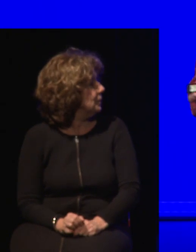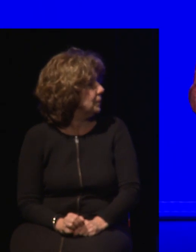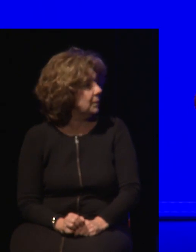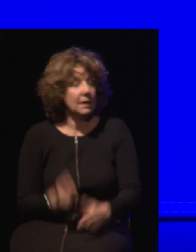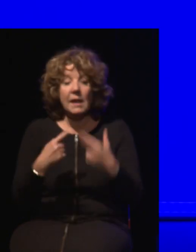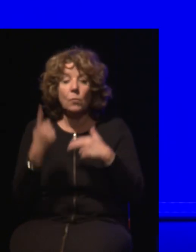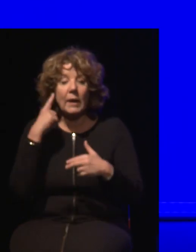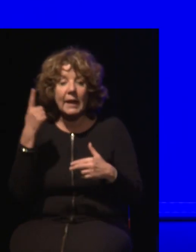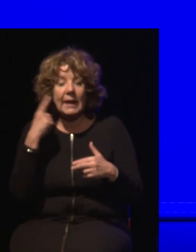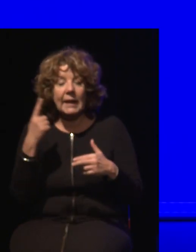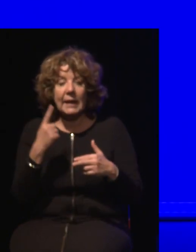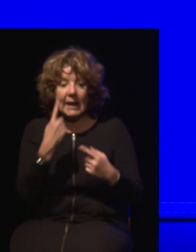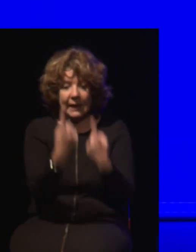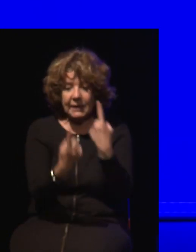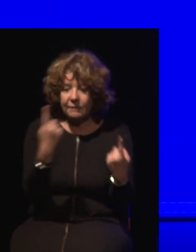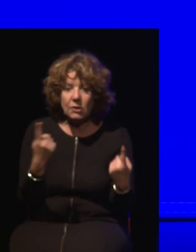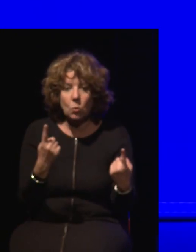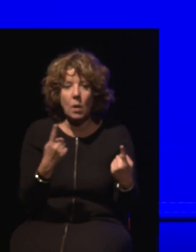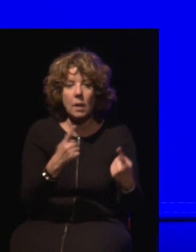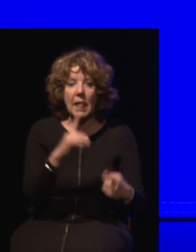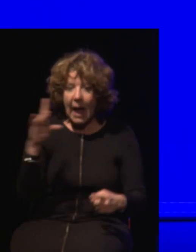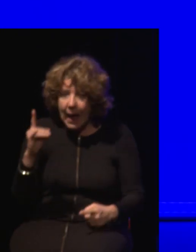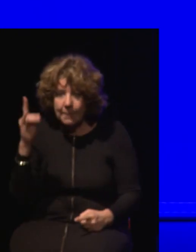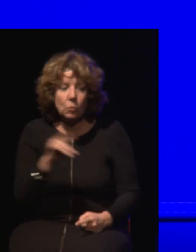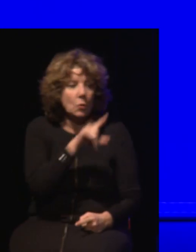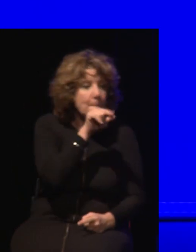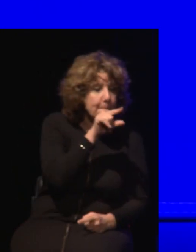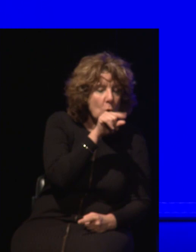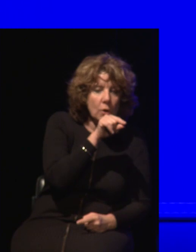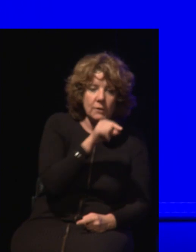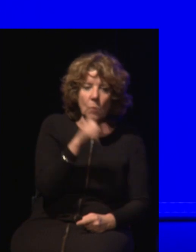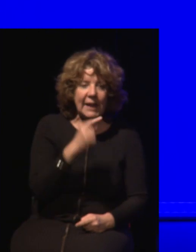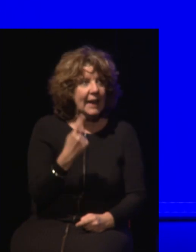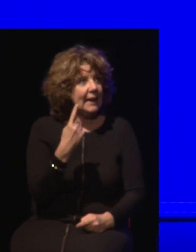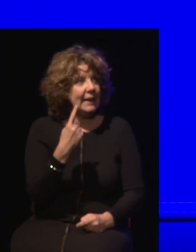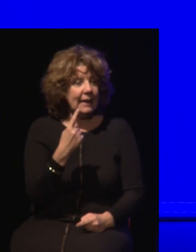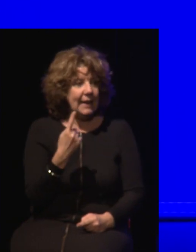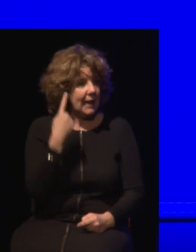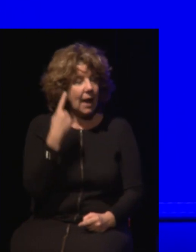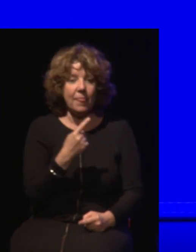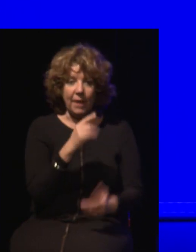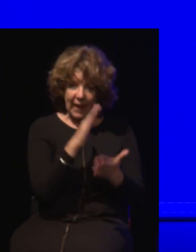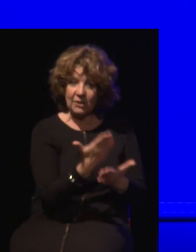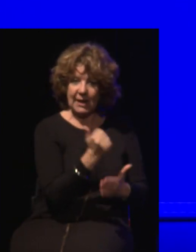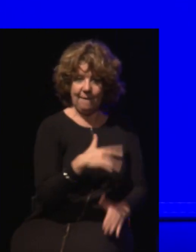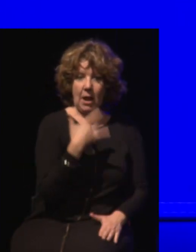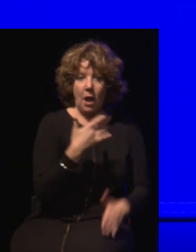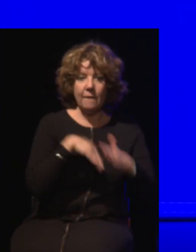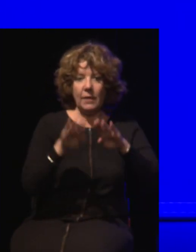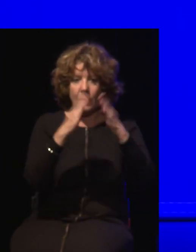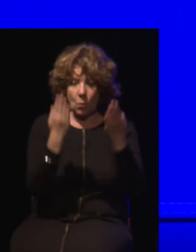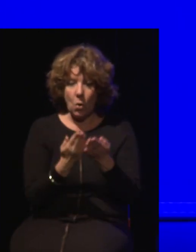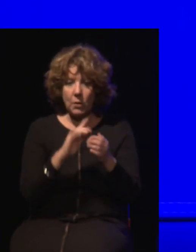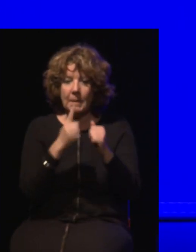When we hear individual creatures, we can hear their consciousness in the world. But when we listen